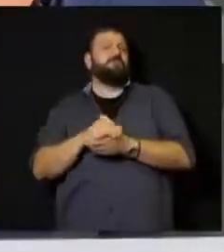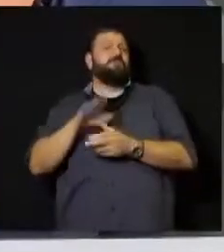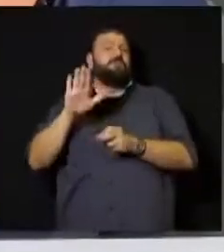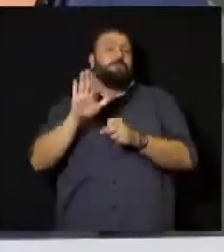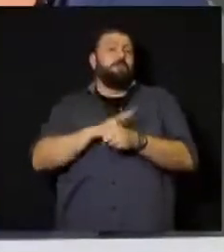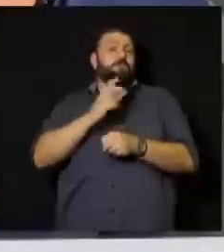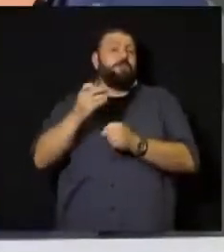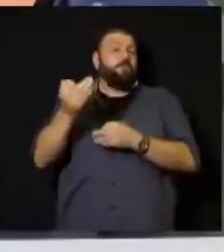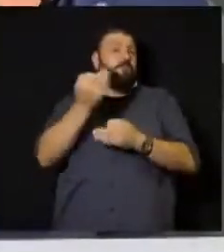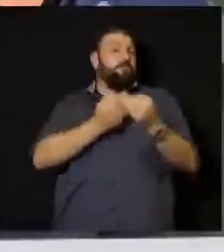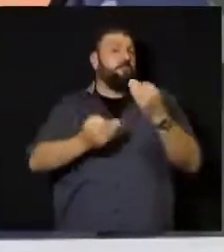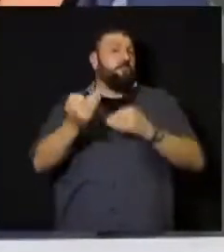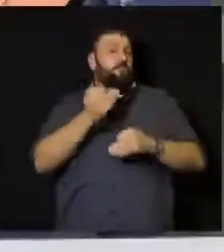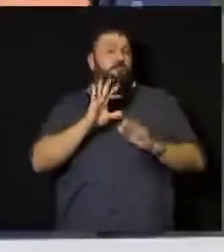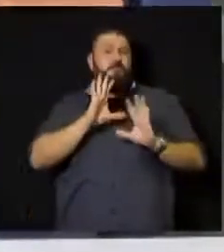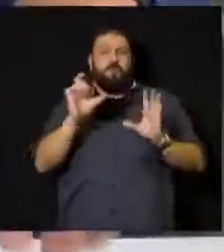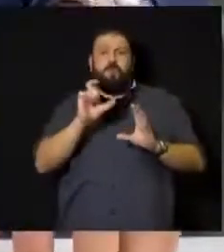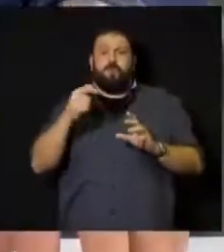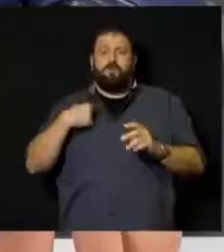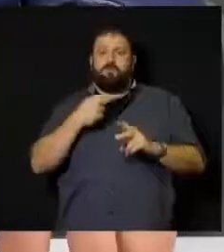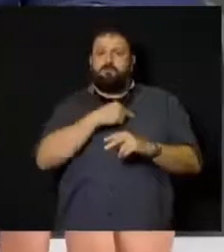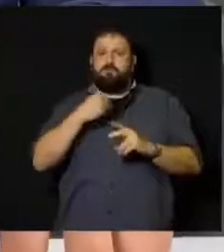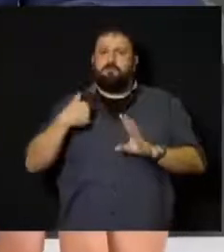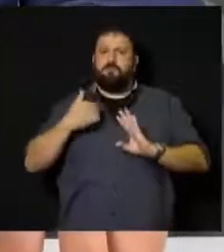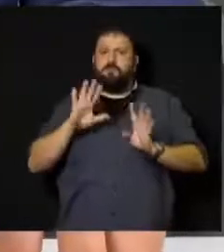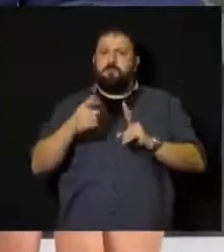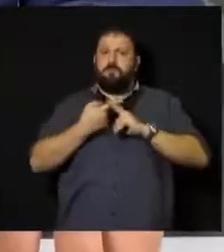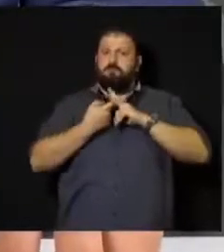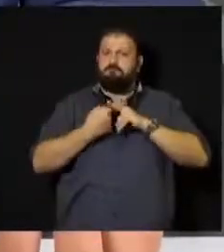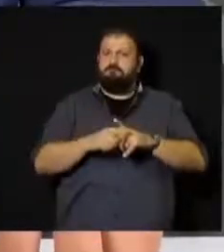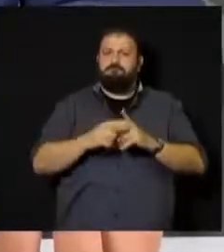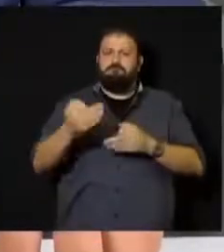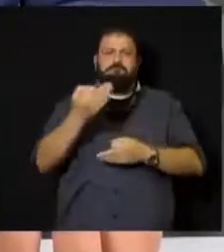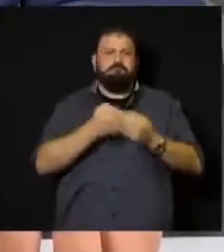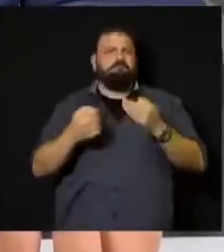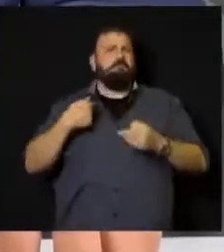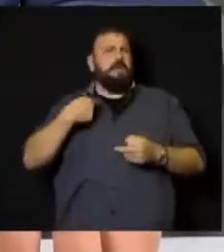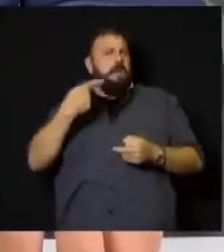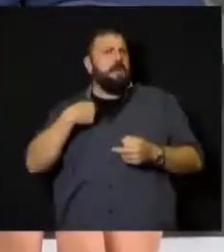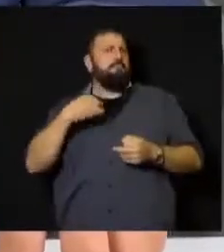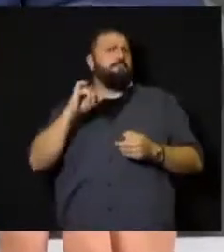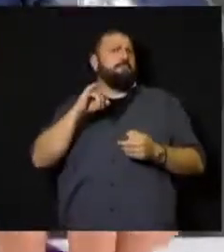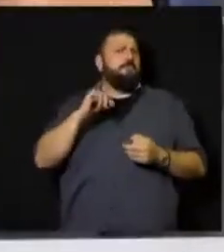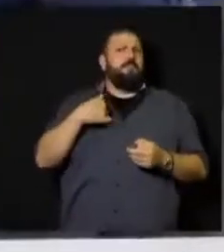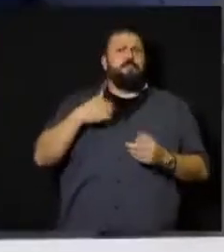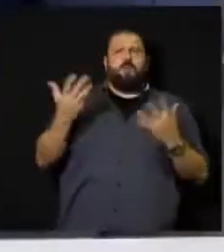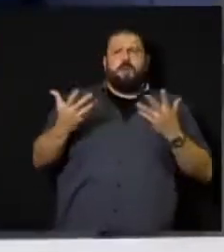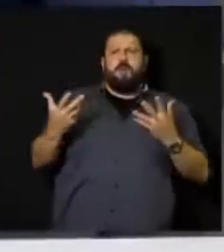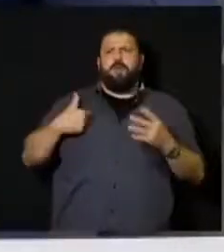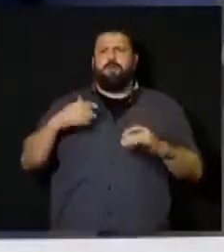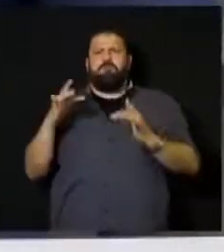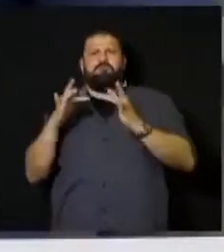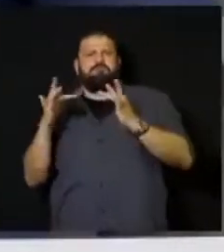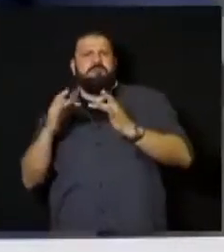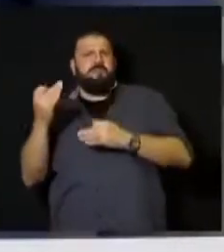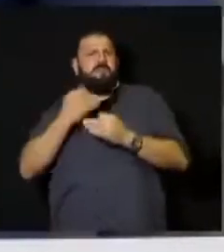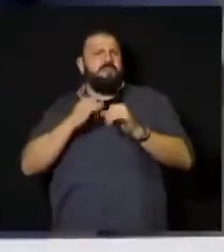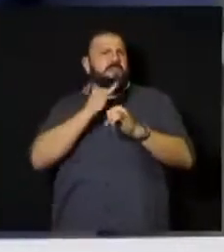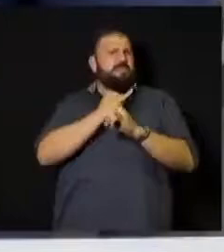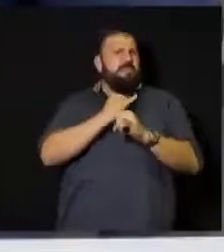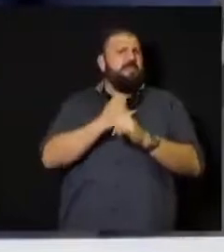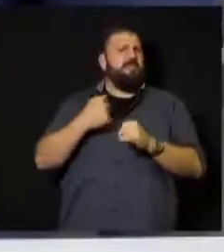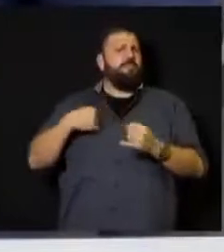that everybody say when we began, or suddenly if we've been here and for a while. Well, I do my social